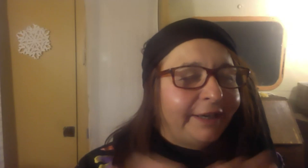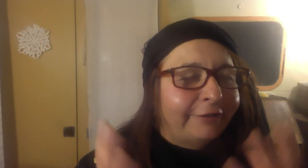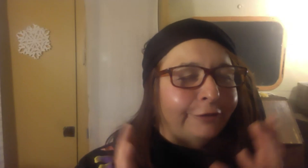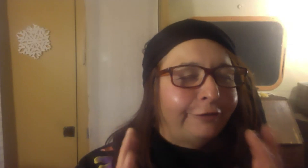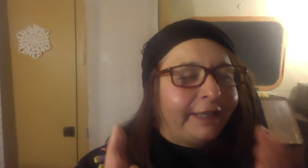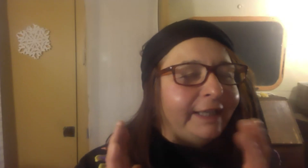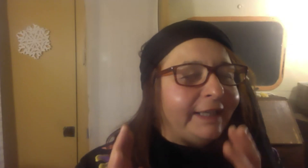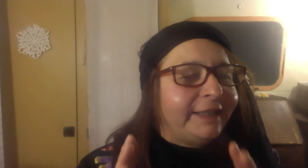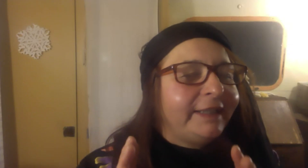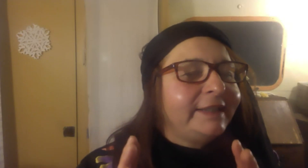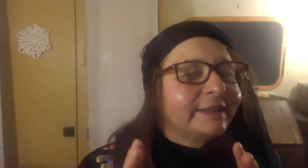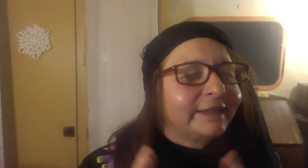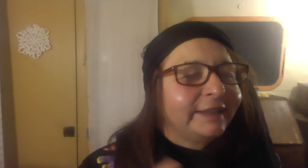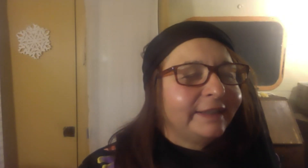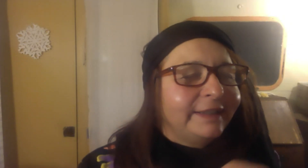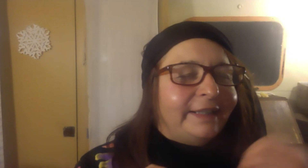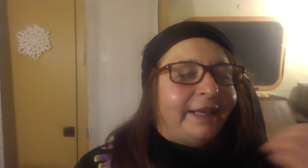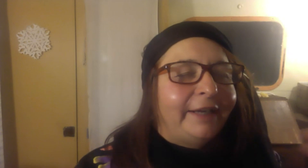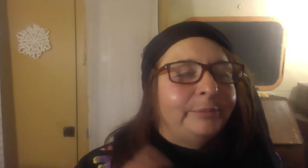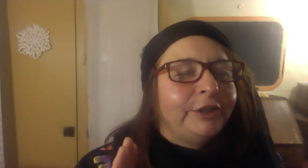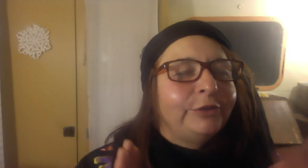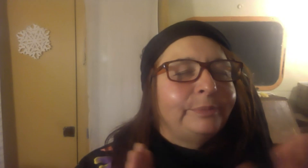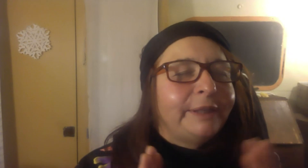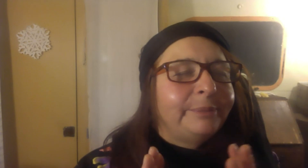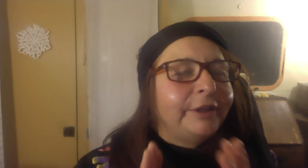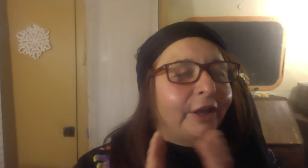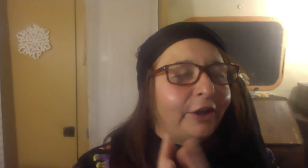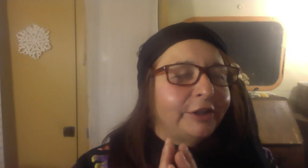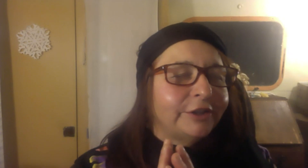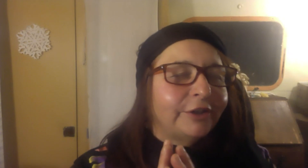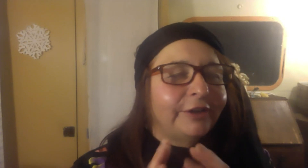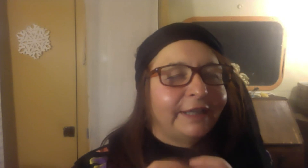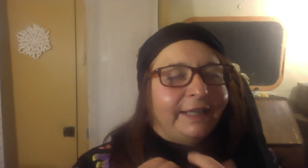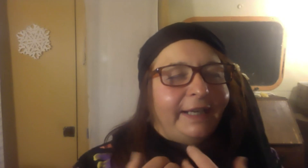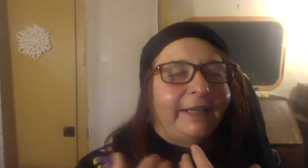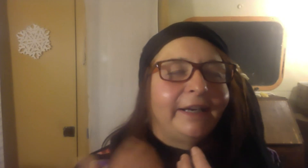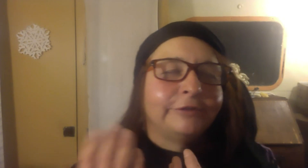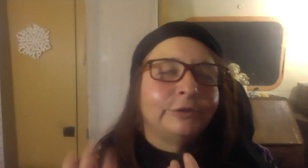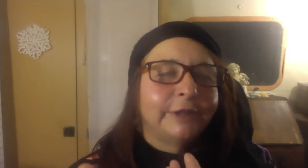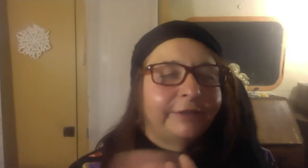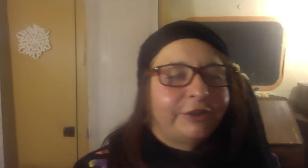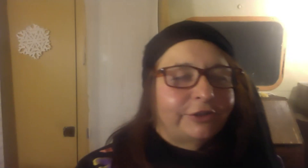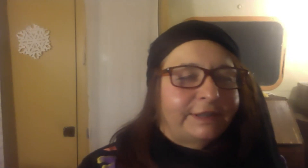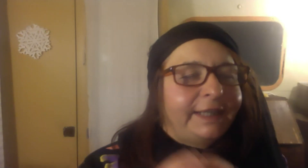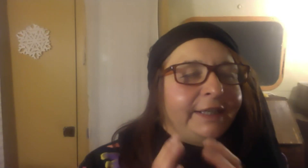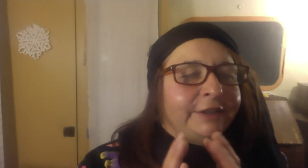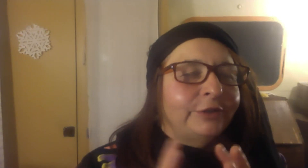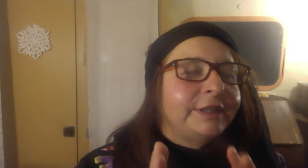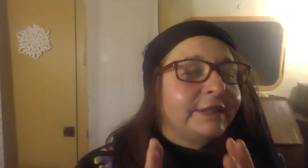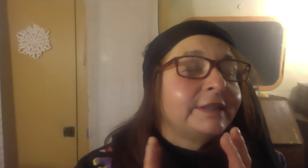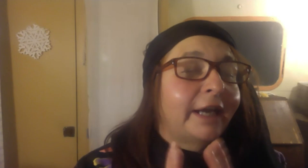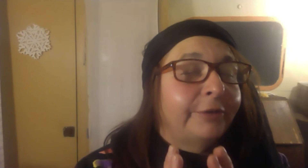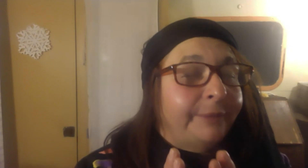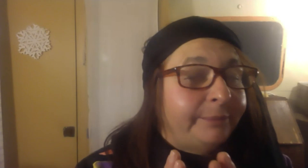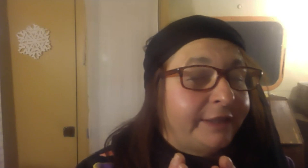can have fun and ease and meet new people also and have new adventures. So this